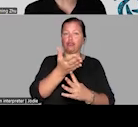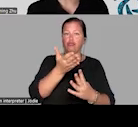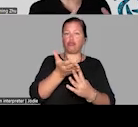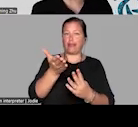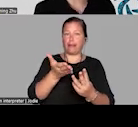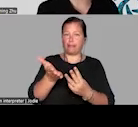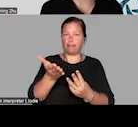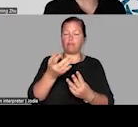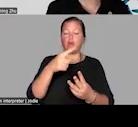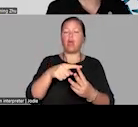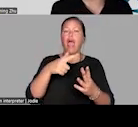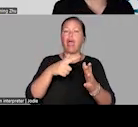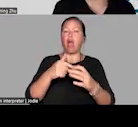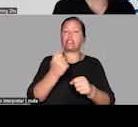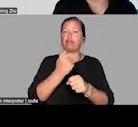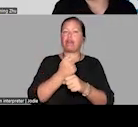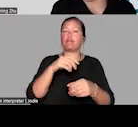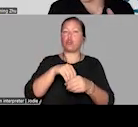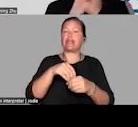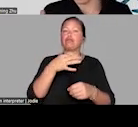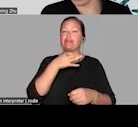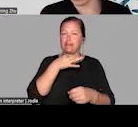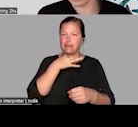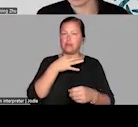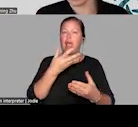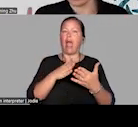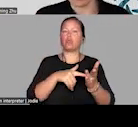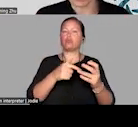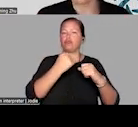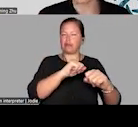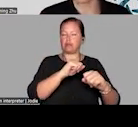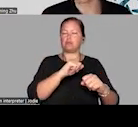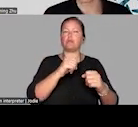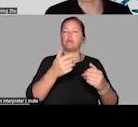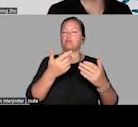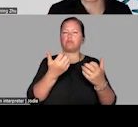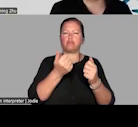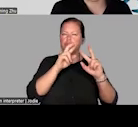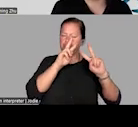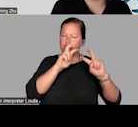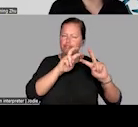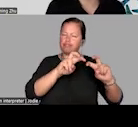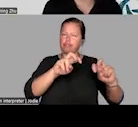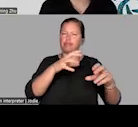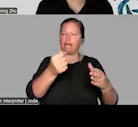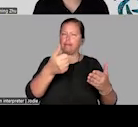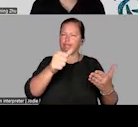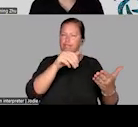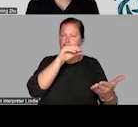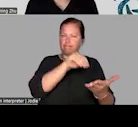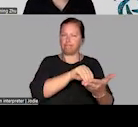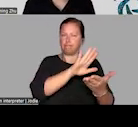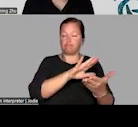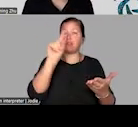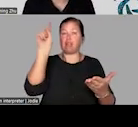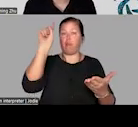stream called AI generated content risk and how to protect that. It's a wide ranging of research agendas in it. And in it, at the